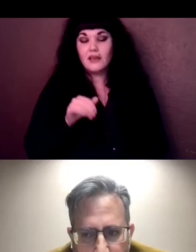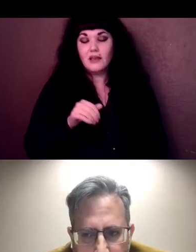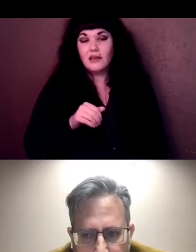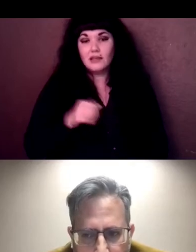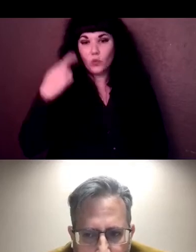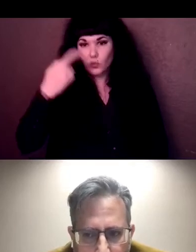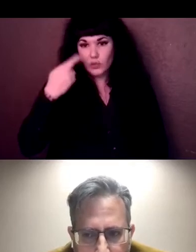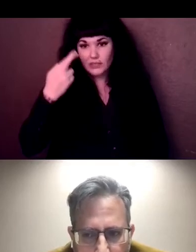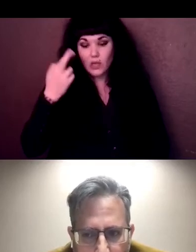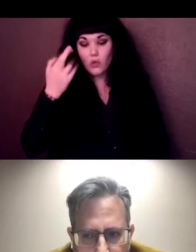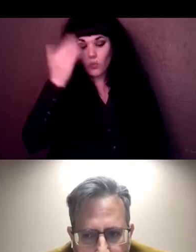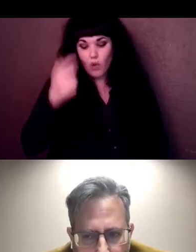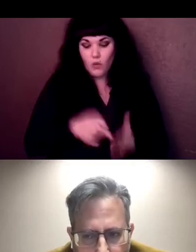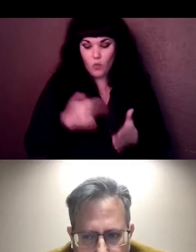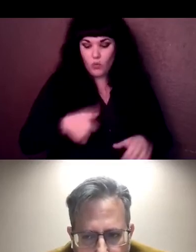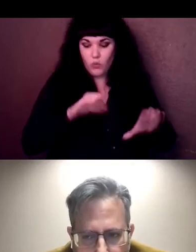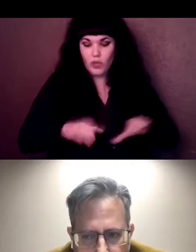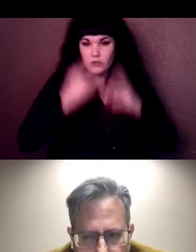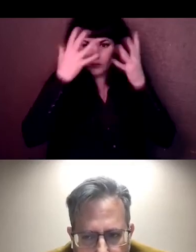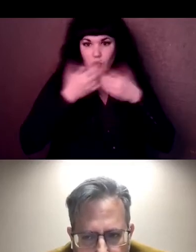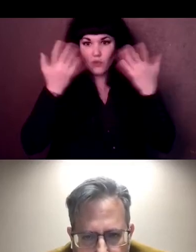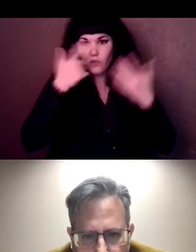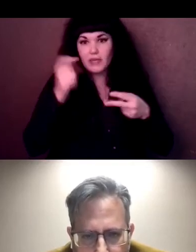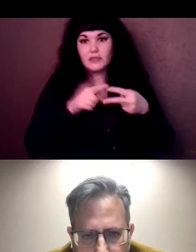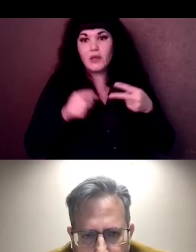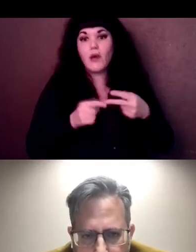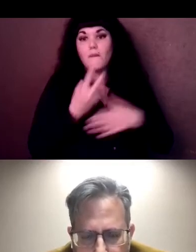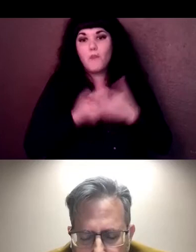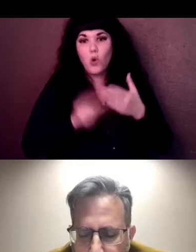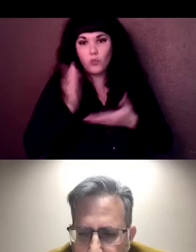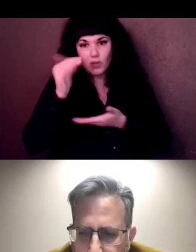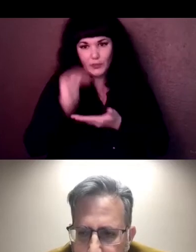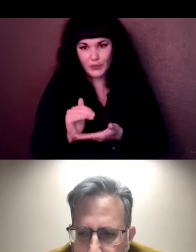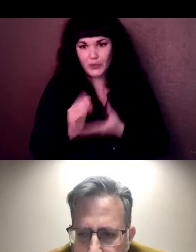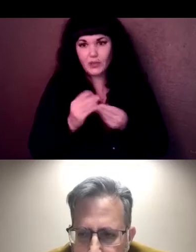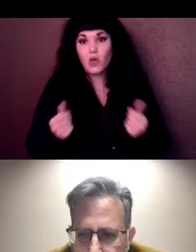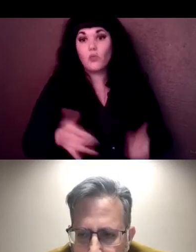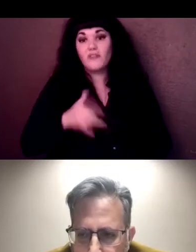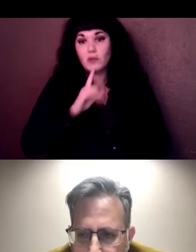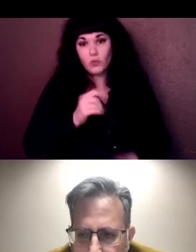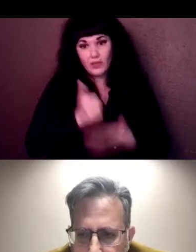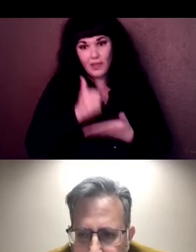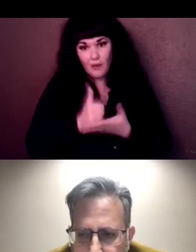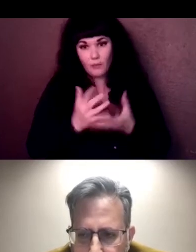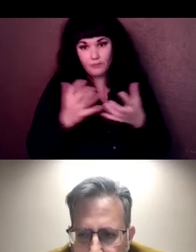make both of those components decrease. That's we find to be super helpful.